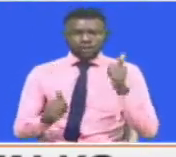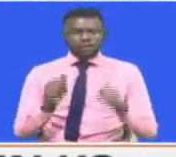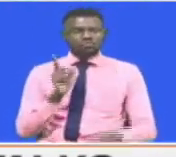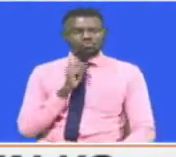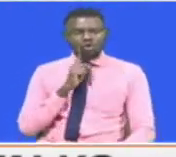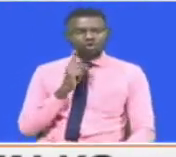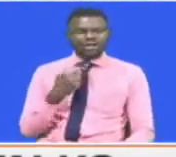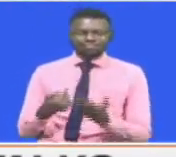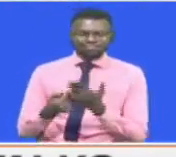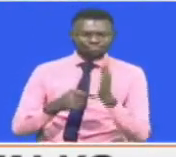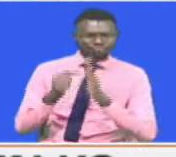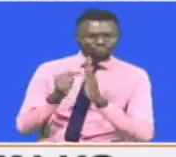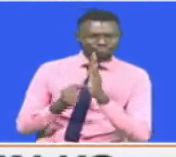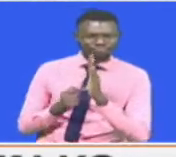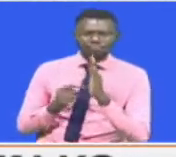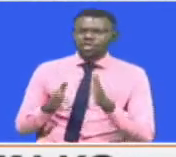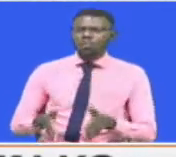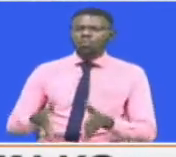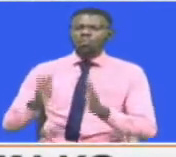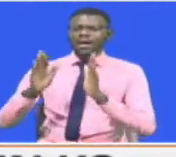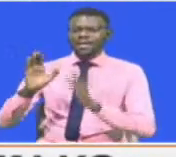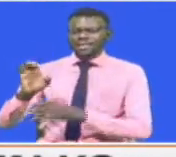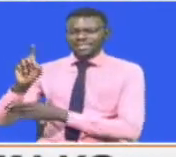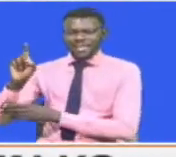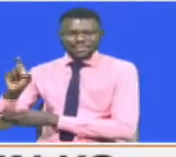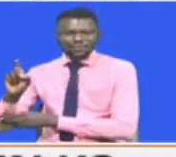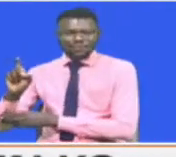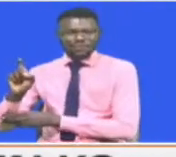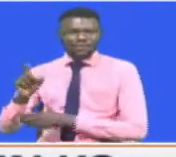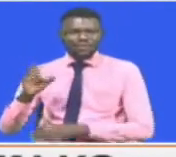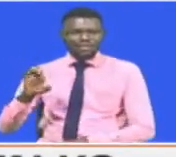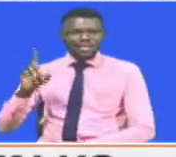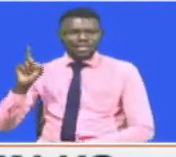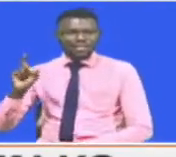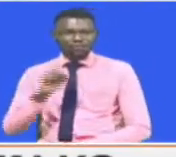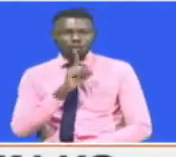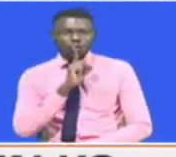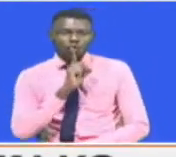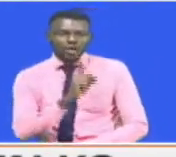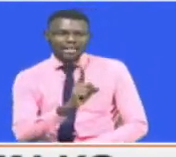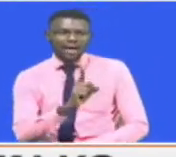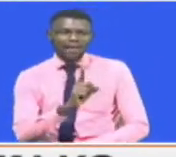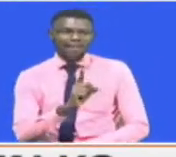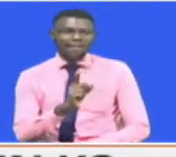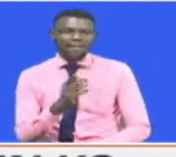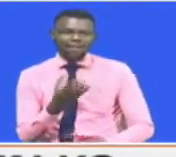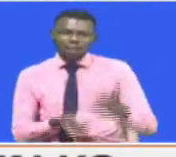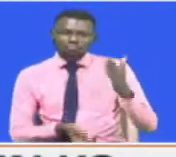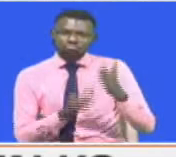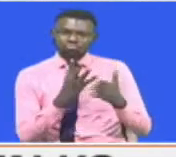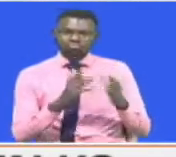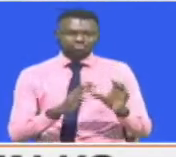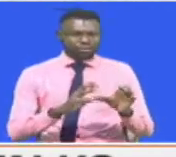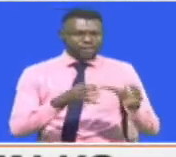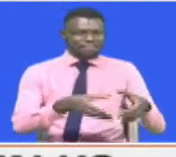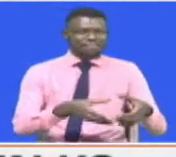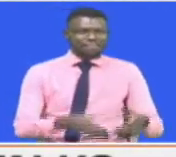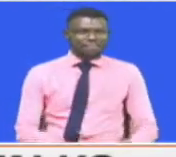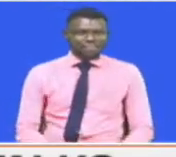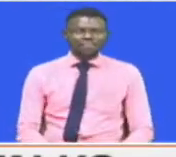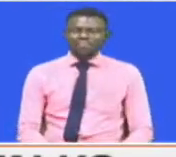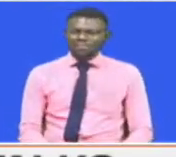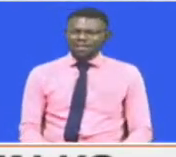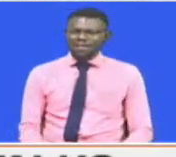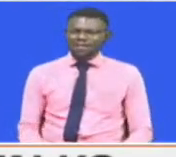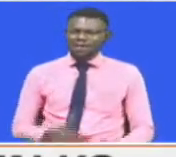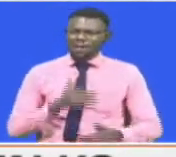detail, is the executive route, where you use an executive order to constitute the team. And I think you are familiar